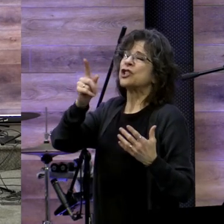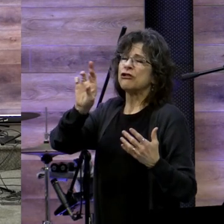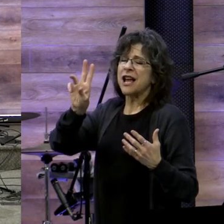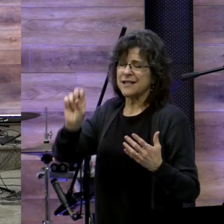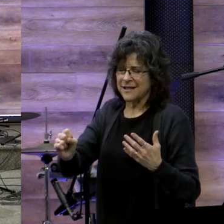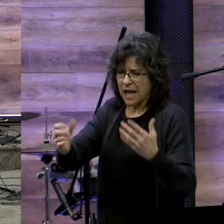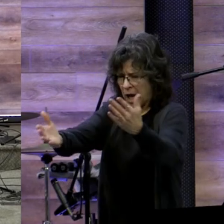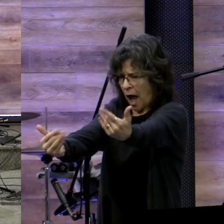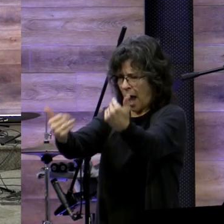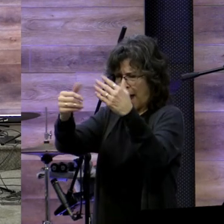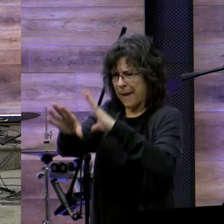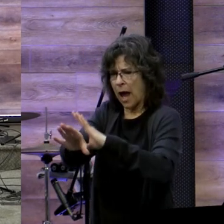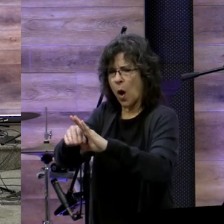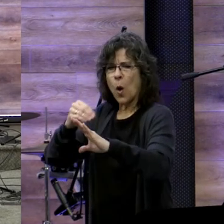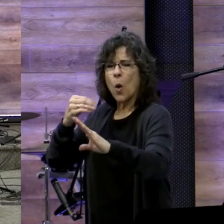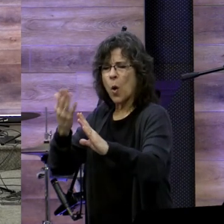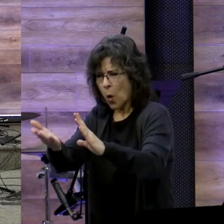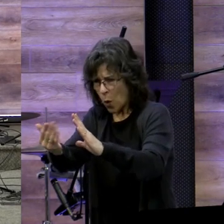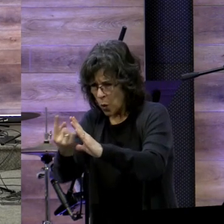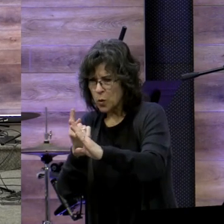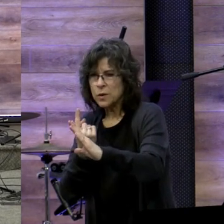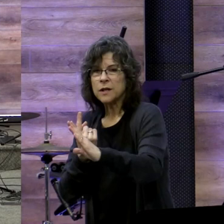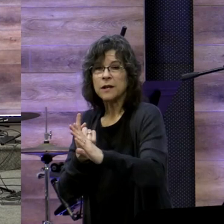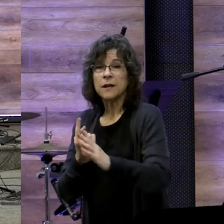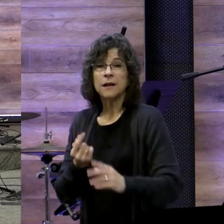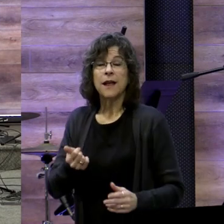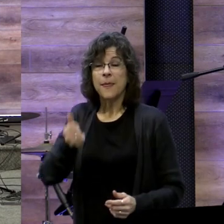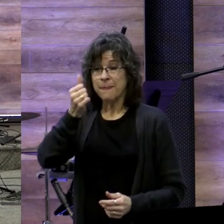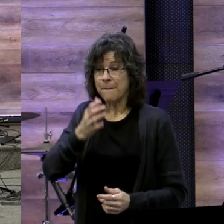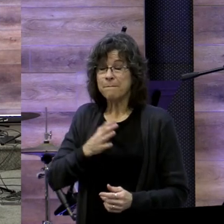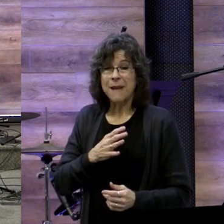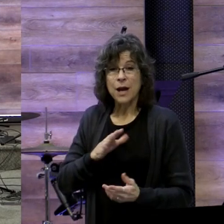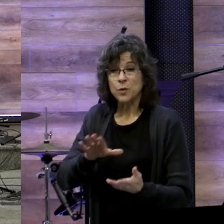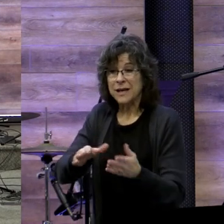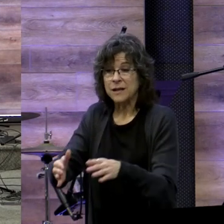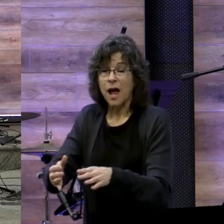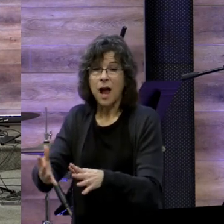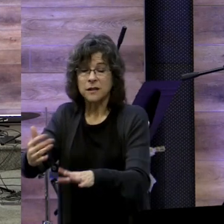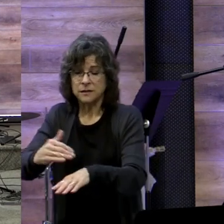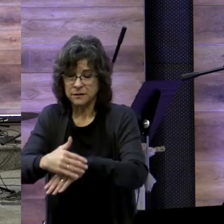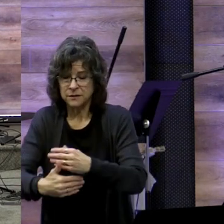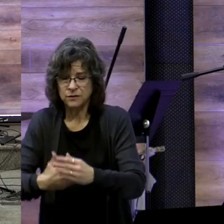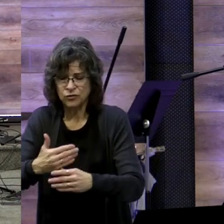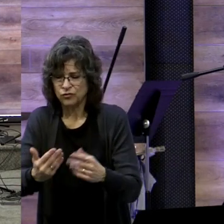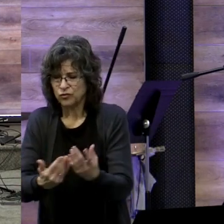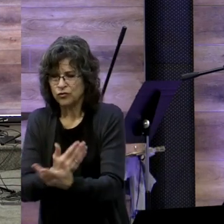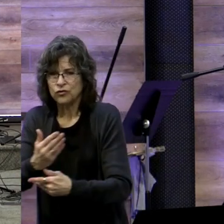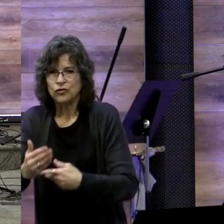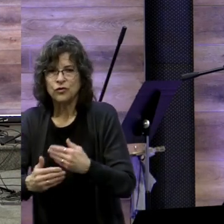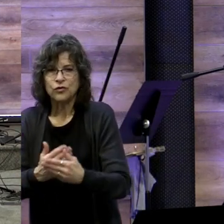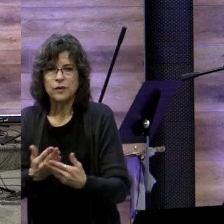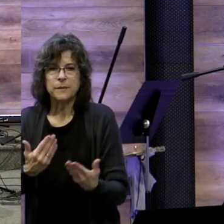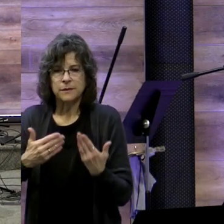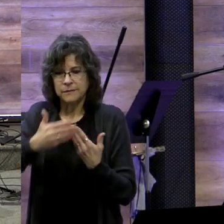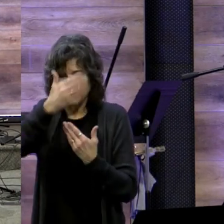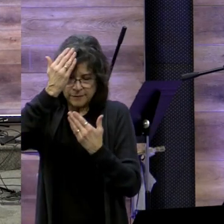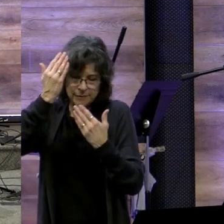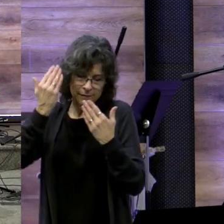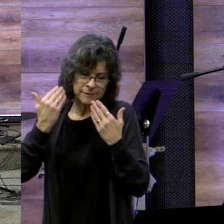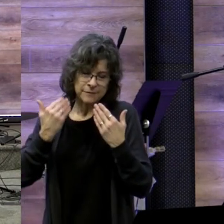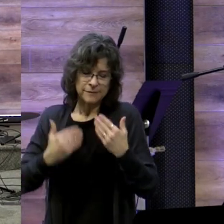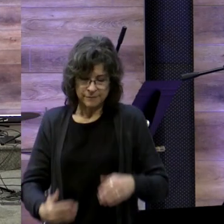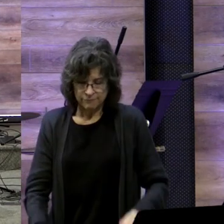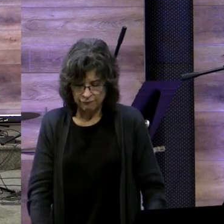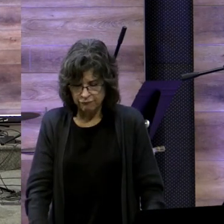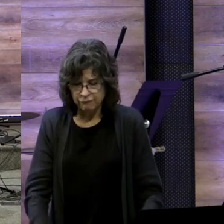out." The man who had died came out, his hands and feet bound with linen strips, and his